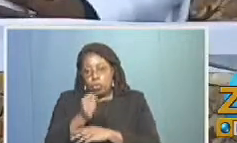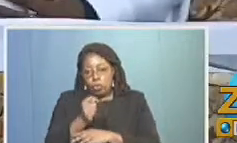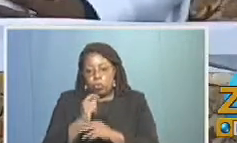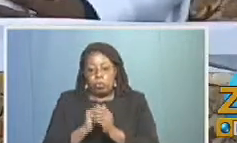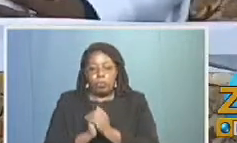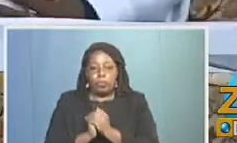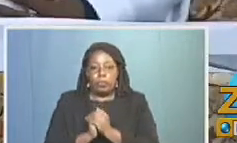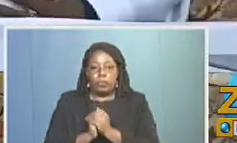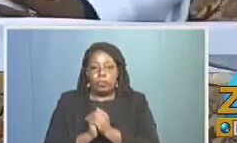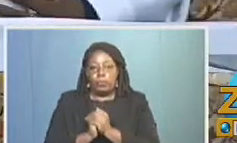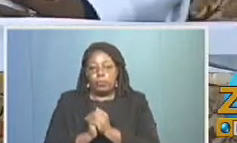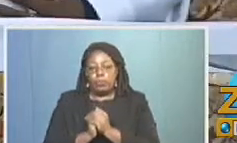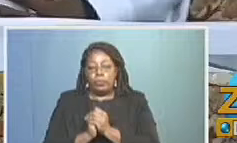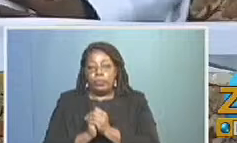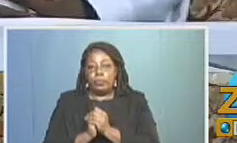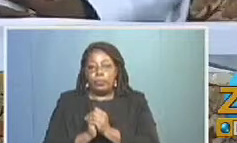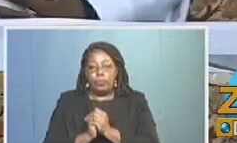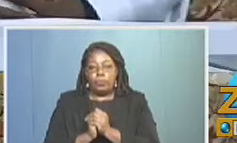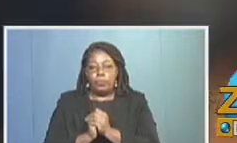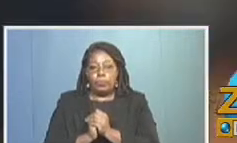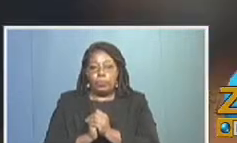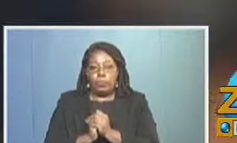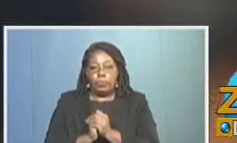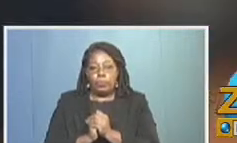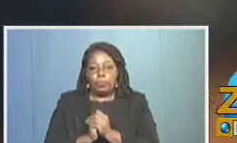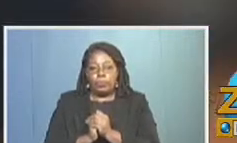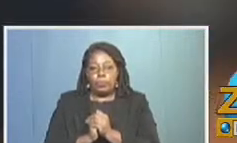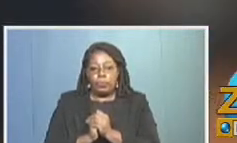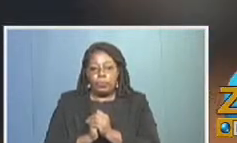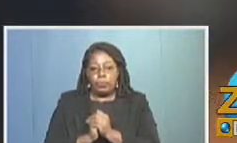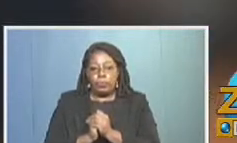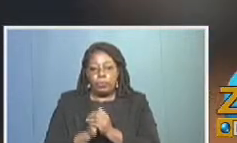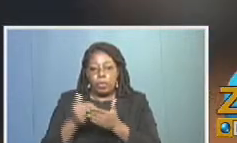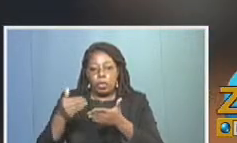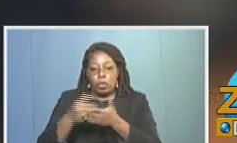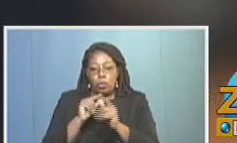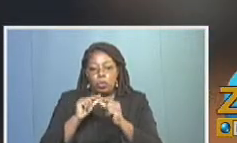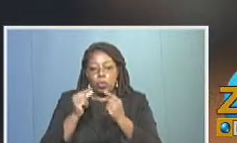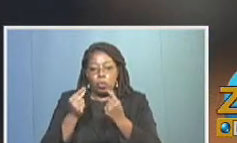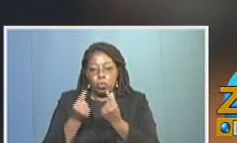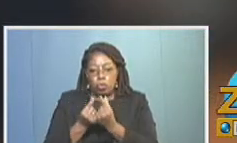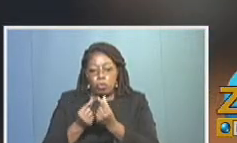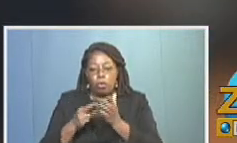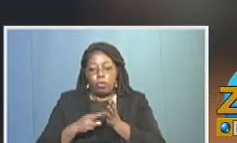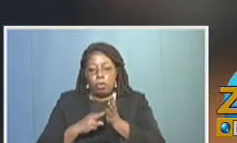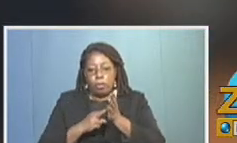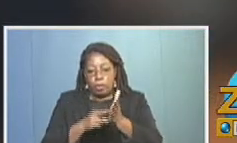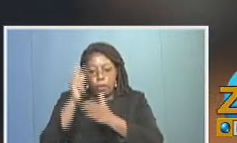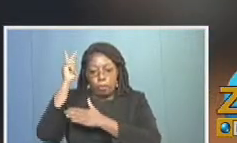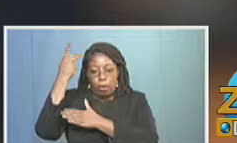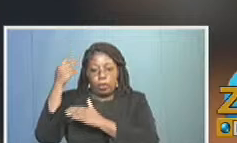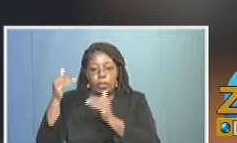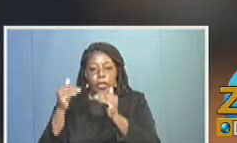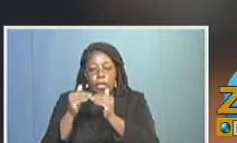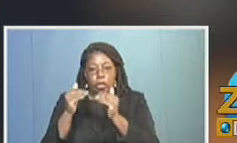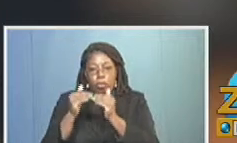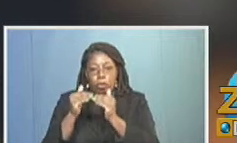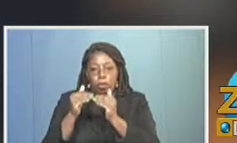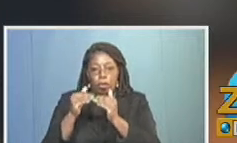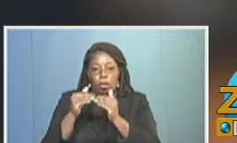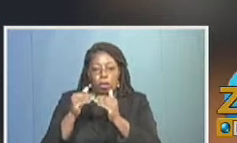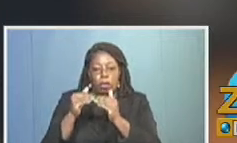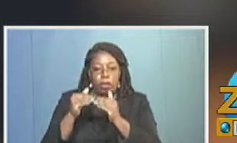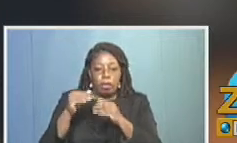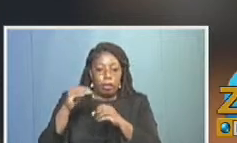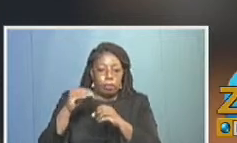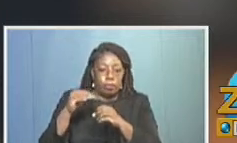For ZNS Network News, I'm Amajal Knowles. A new group of parliamentary representatives equals a newly elected Bahamas